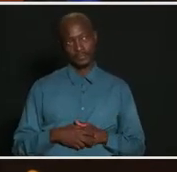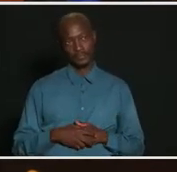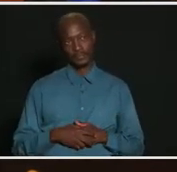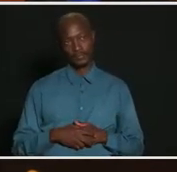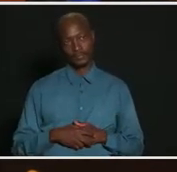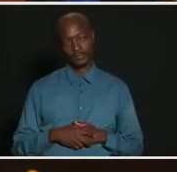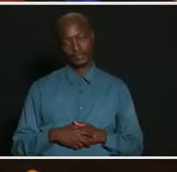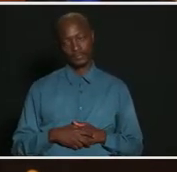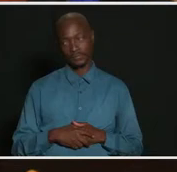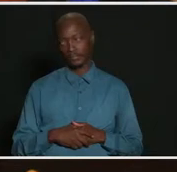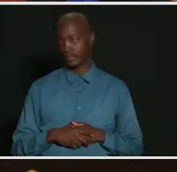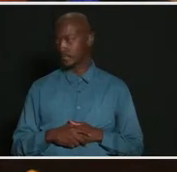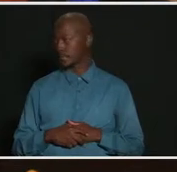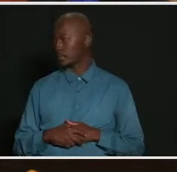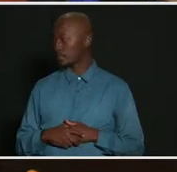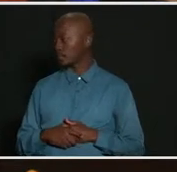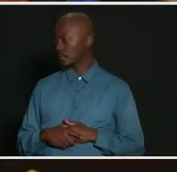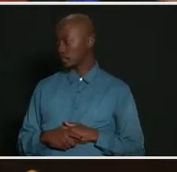we